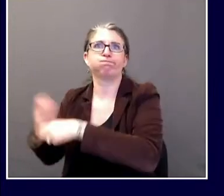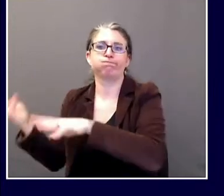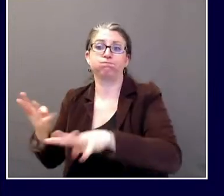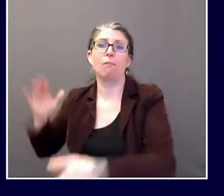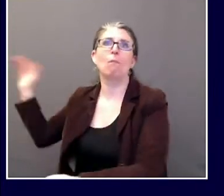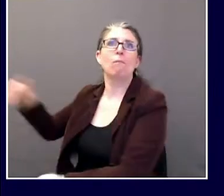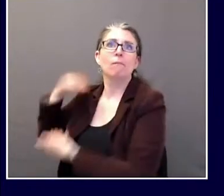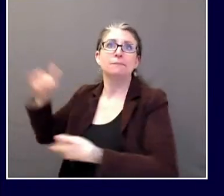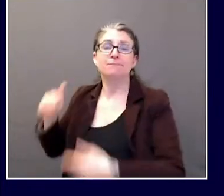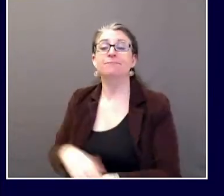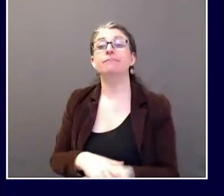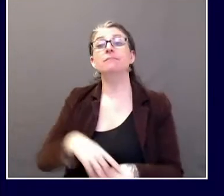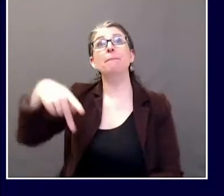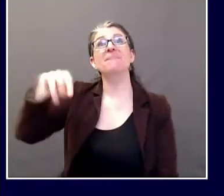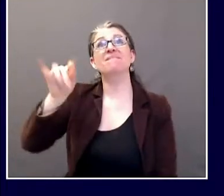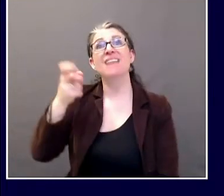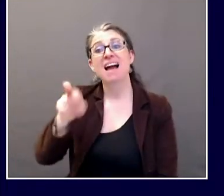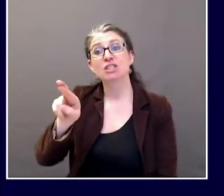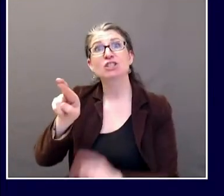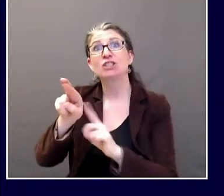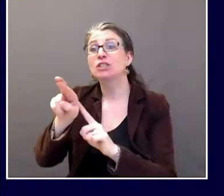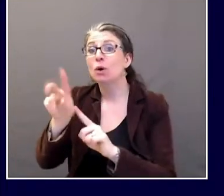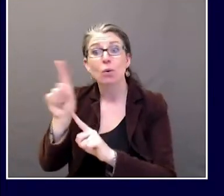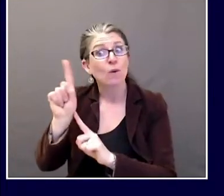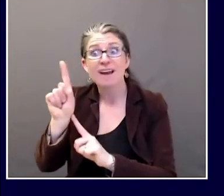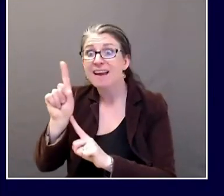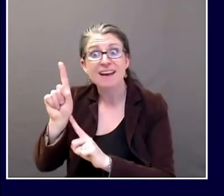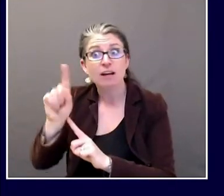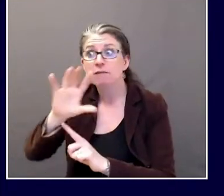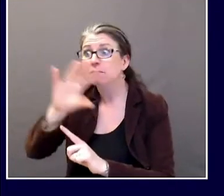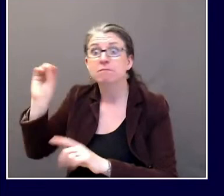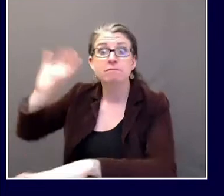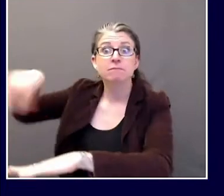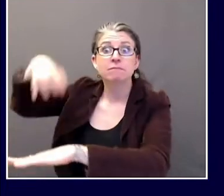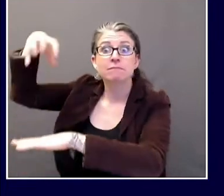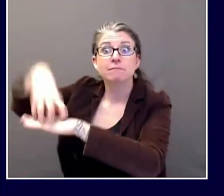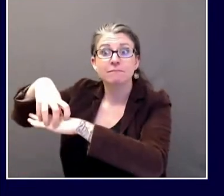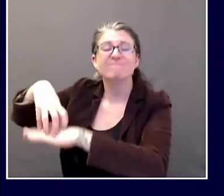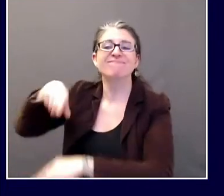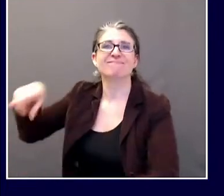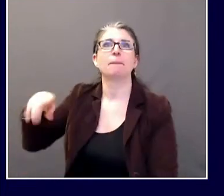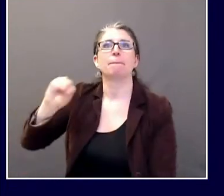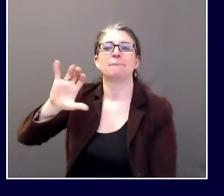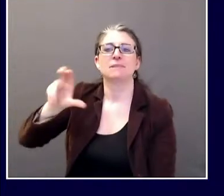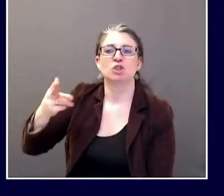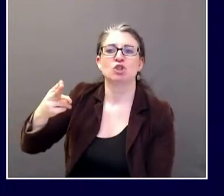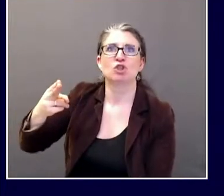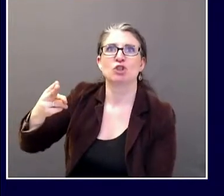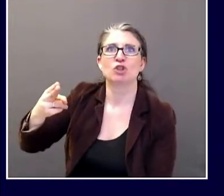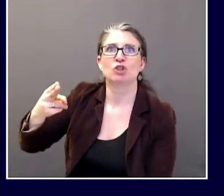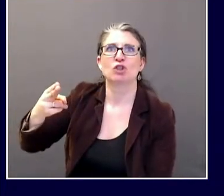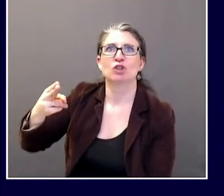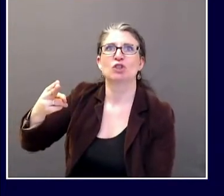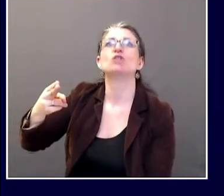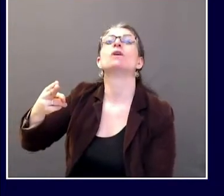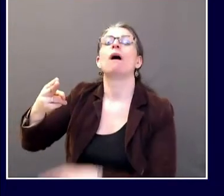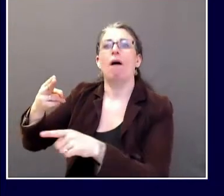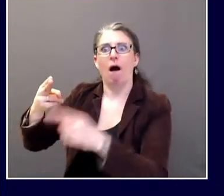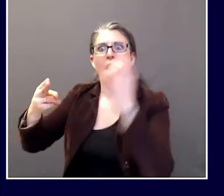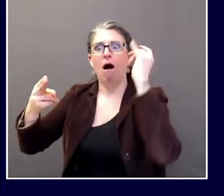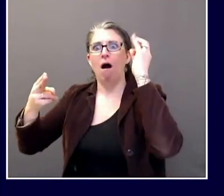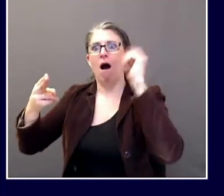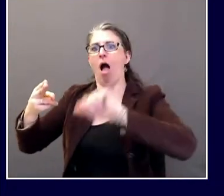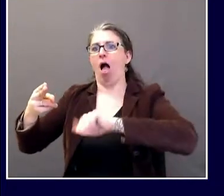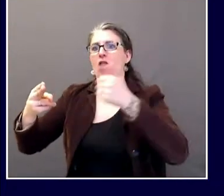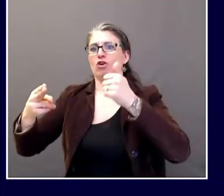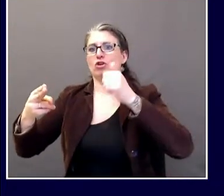they're working to see if they can bring other sites online. Brian, I think the question really behind your question is when will those efforts bear fruit? I don't have a